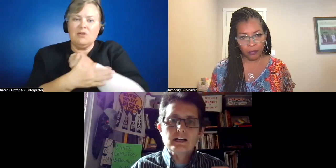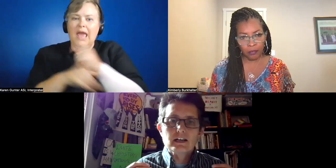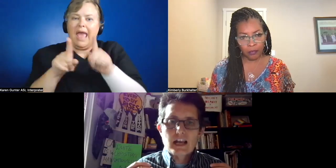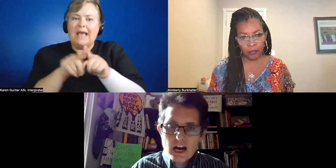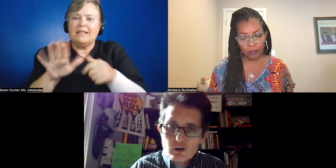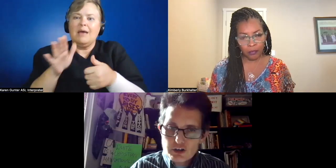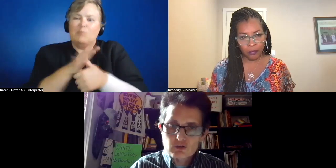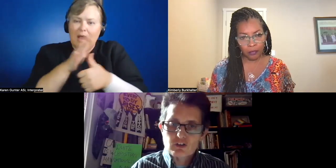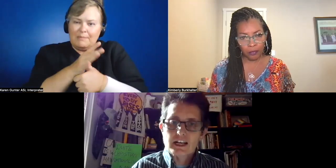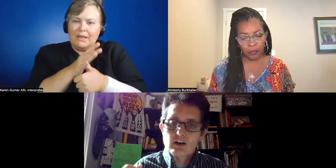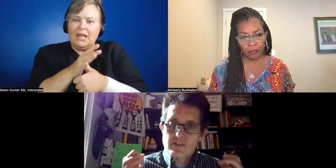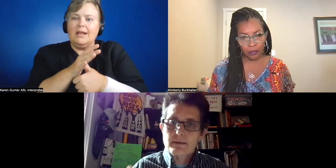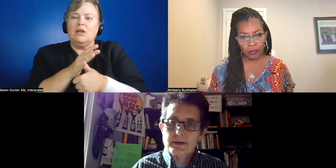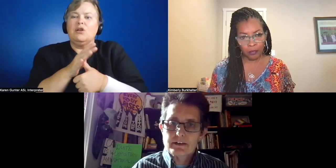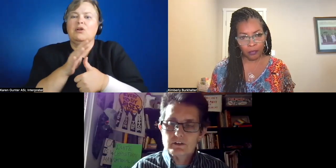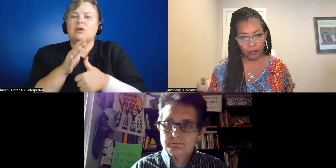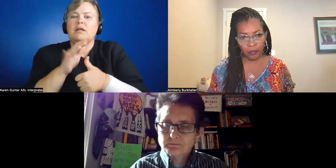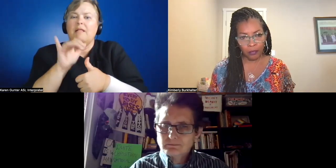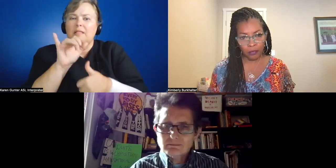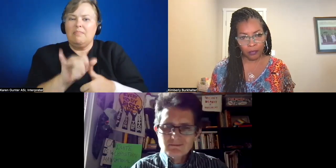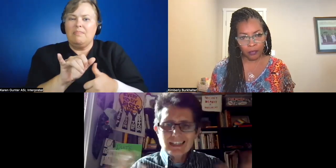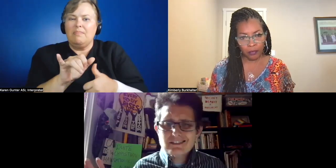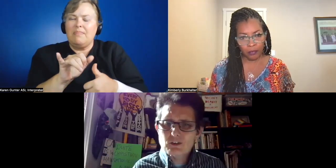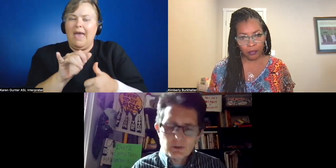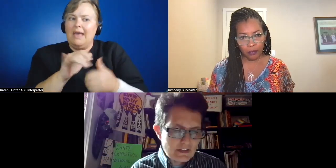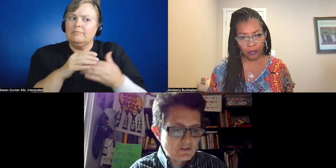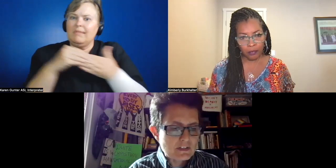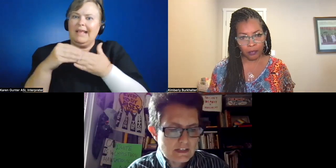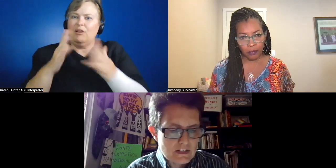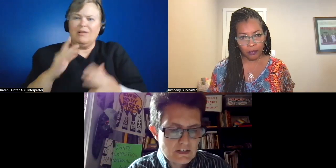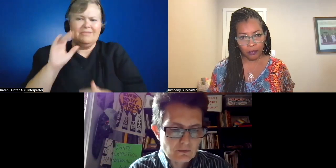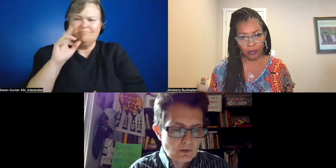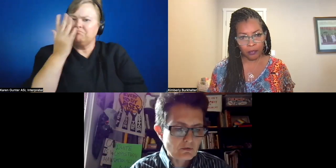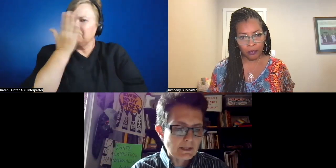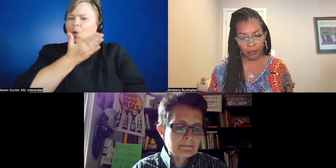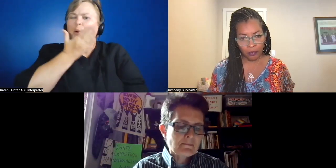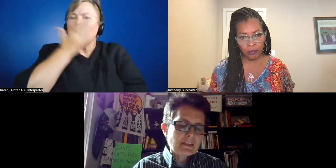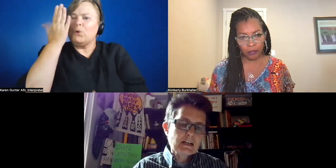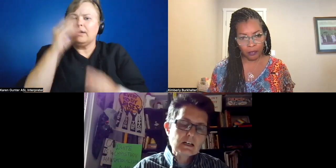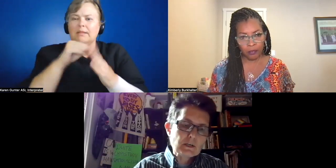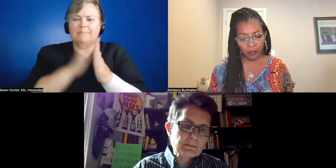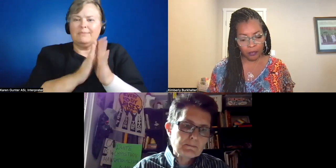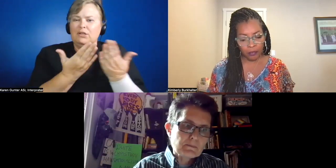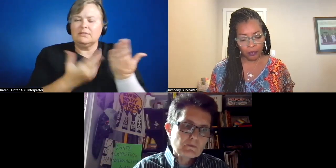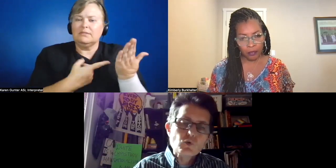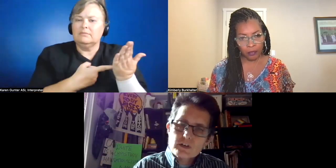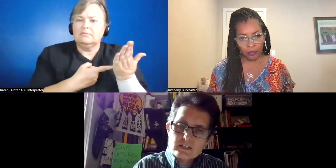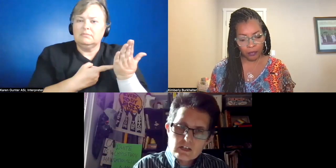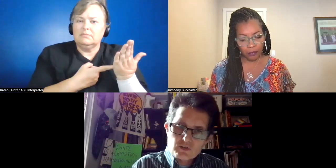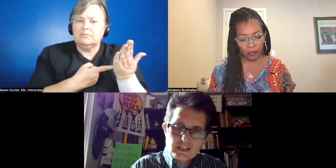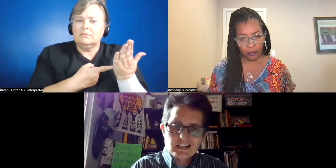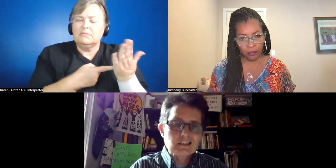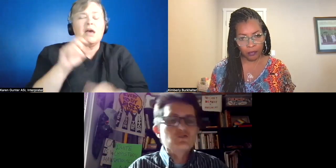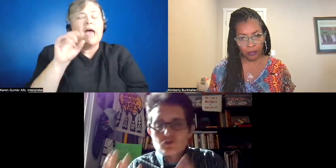primary carriers, like of that banner. That's nowhere in these textbooks, right? Nor